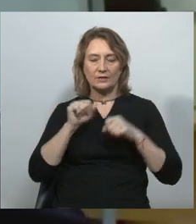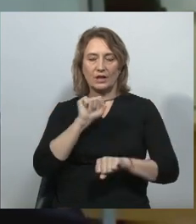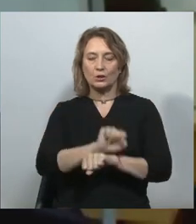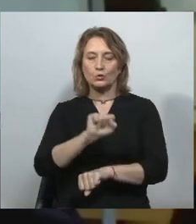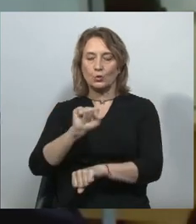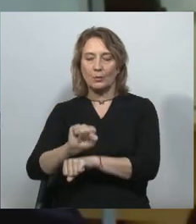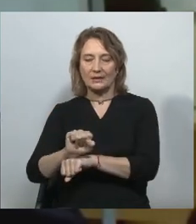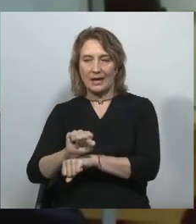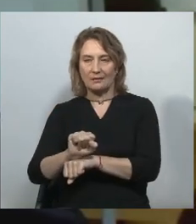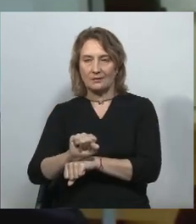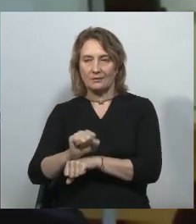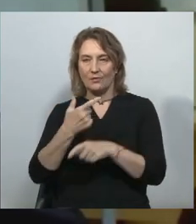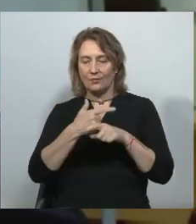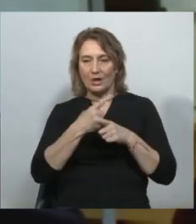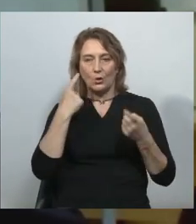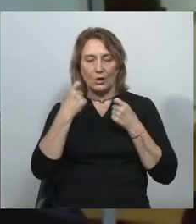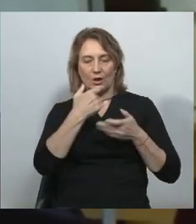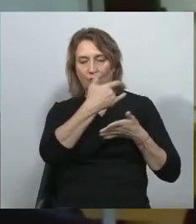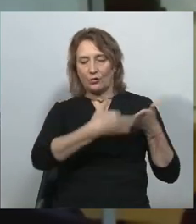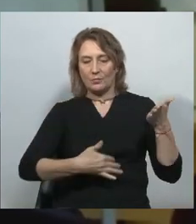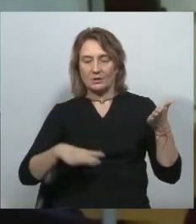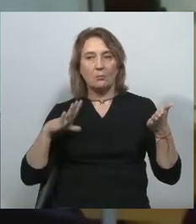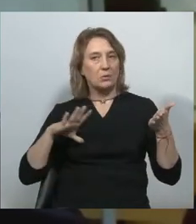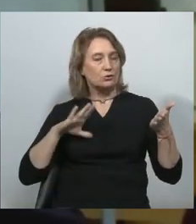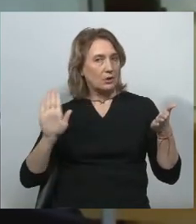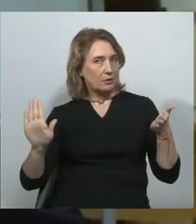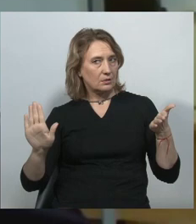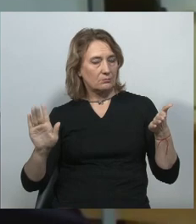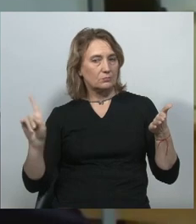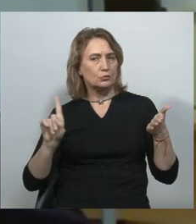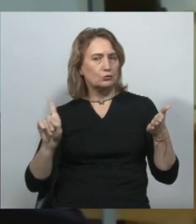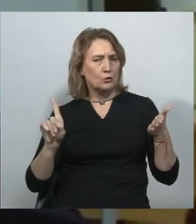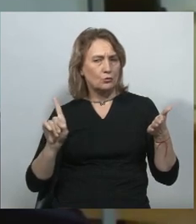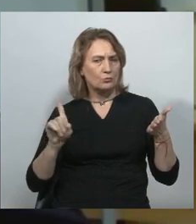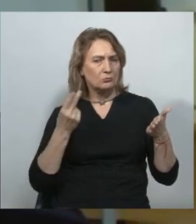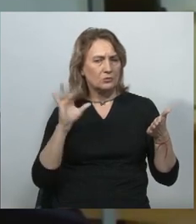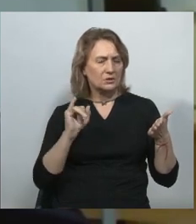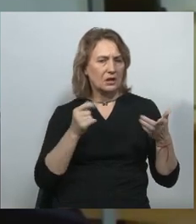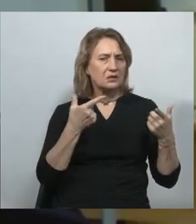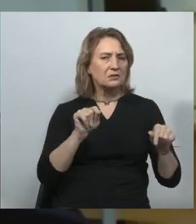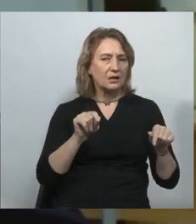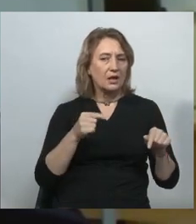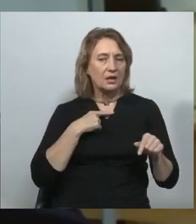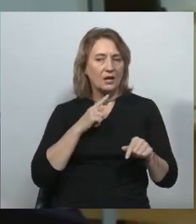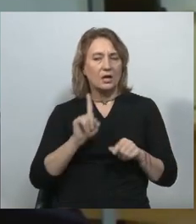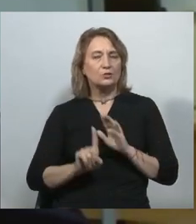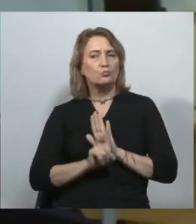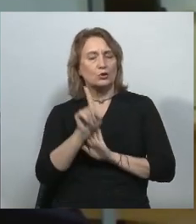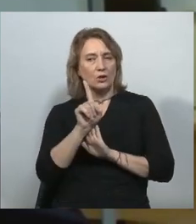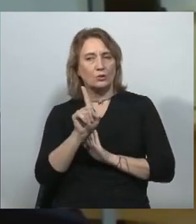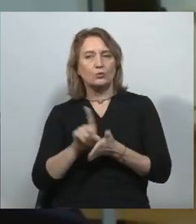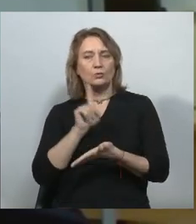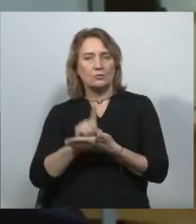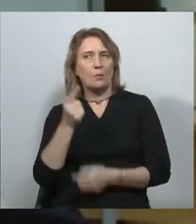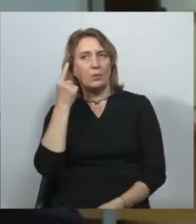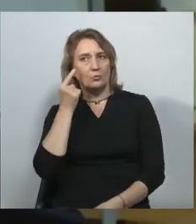And maybe they will also take a more careful look before they spread this information or share this information. They will think, hey, hold on a second, I have to